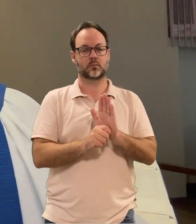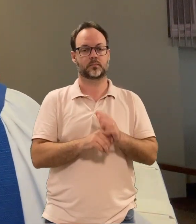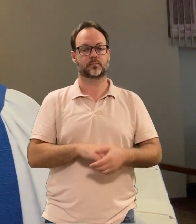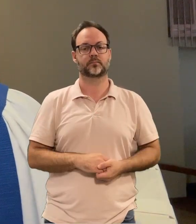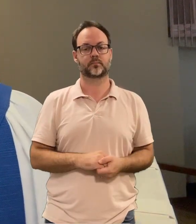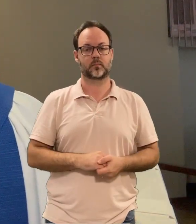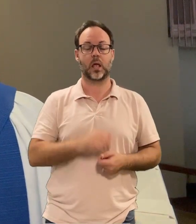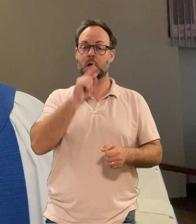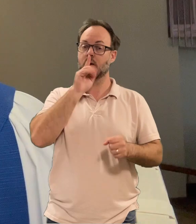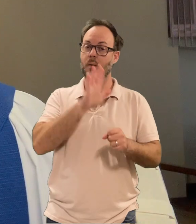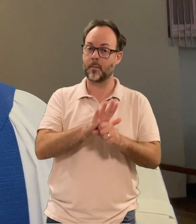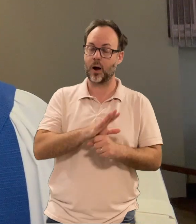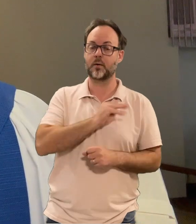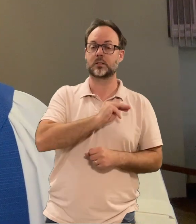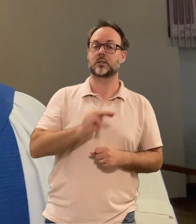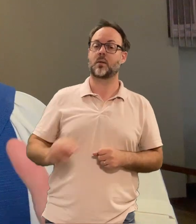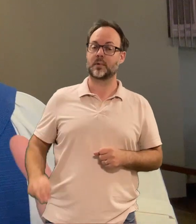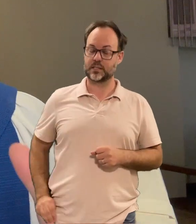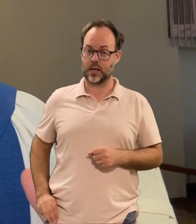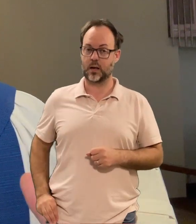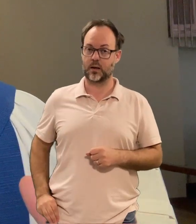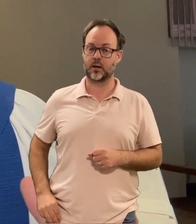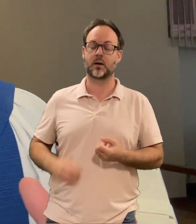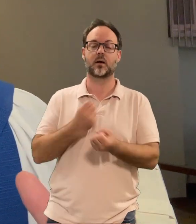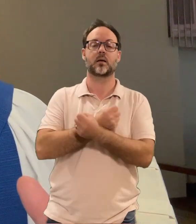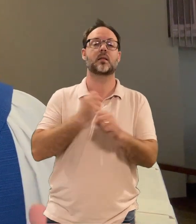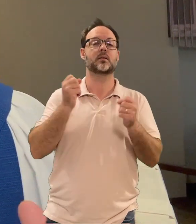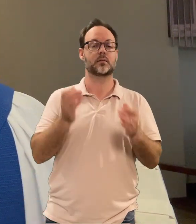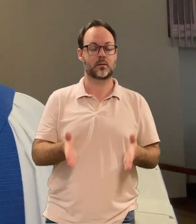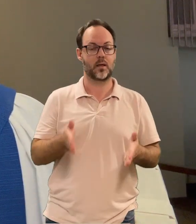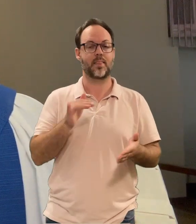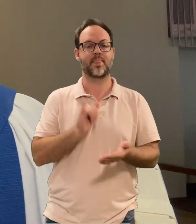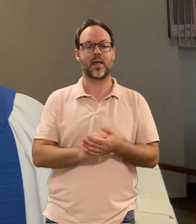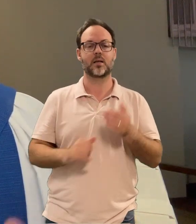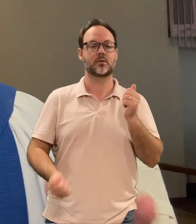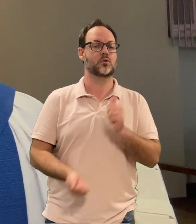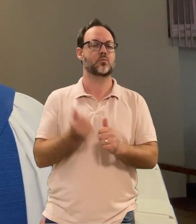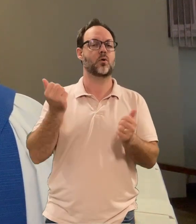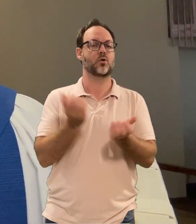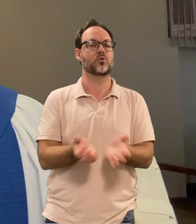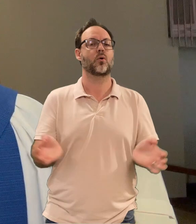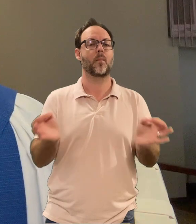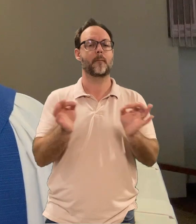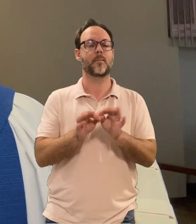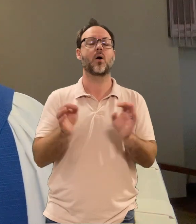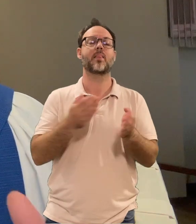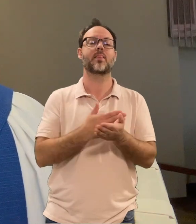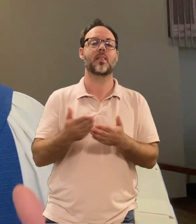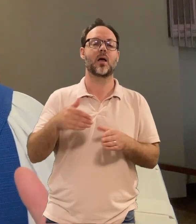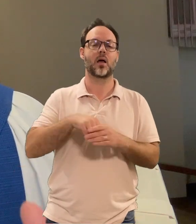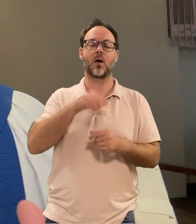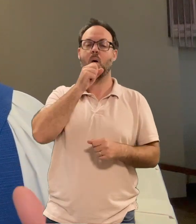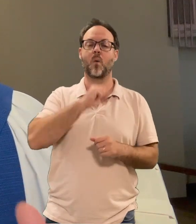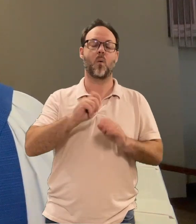Old Testament times. In fact, it's these promises of the Messiah, the Savior, that's the